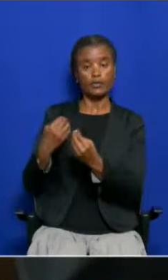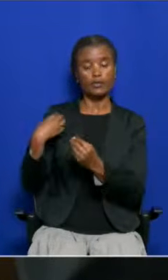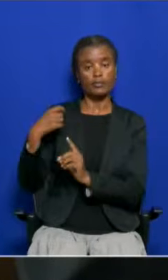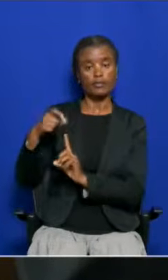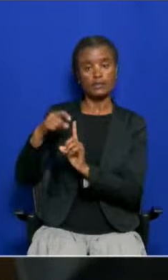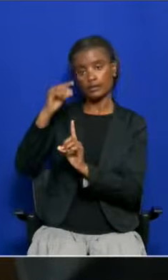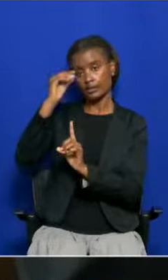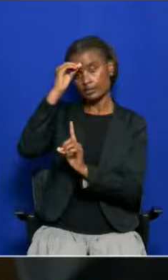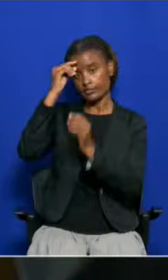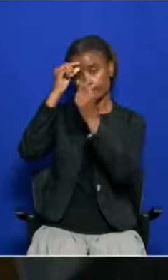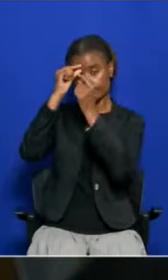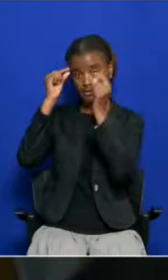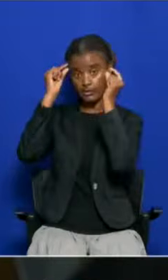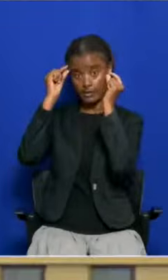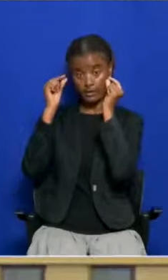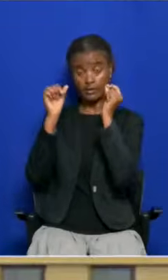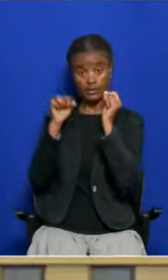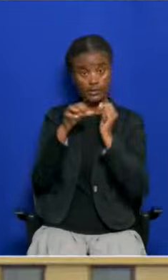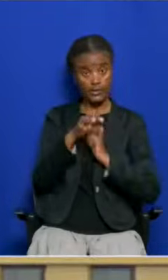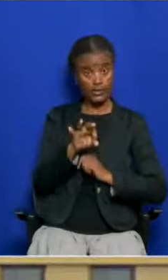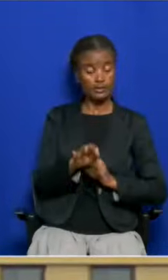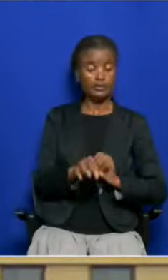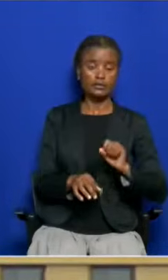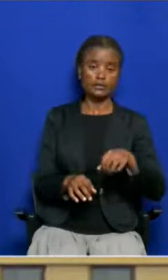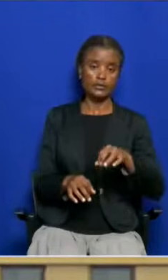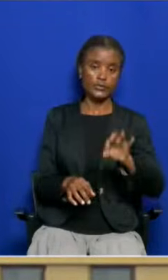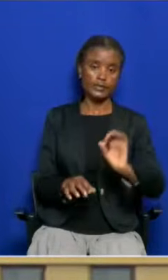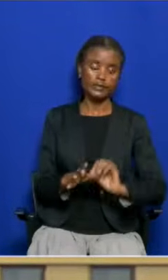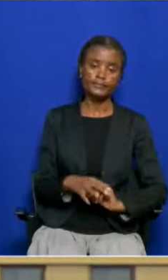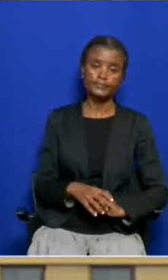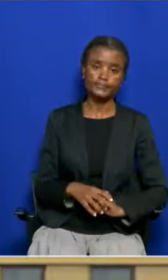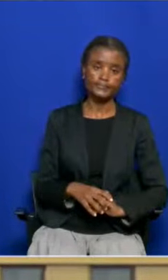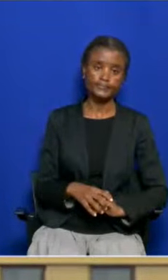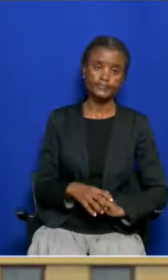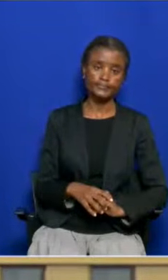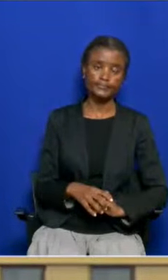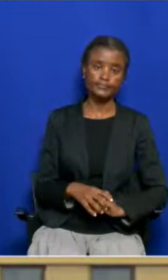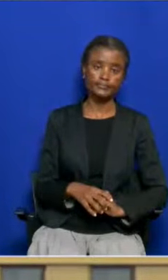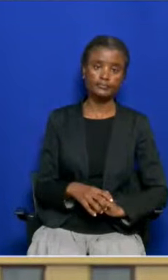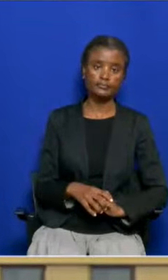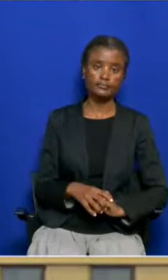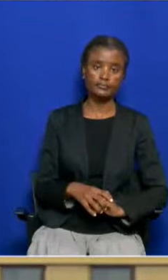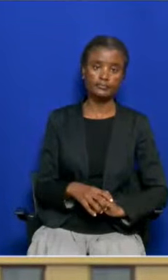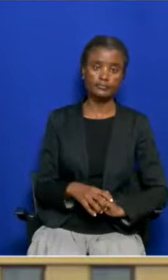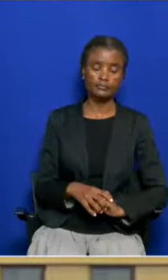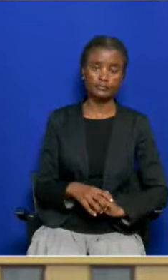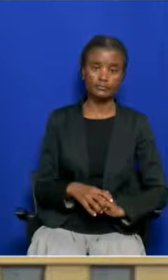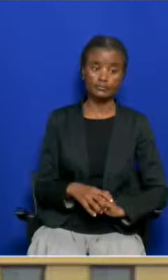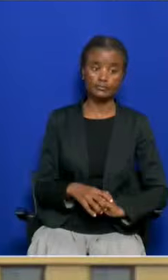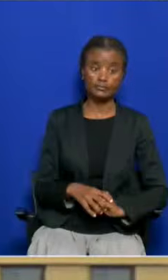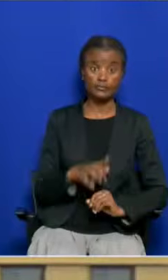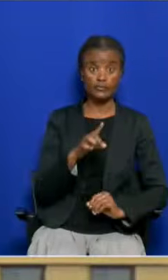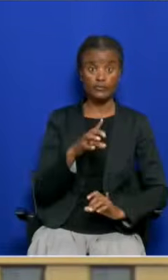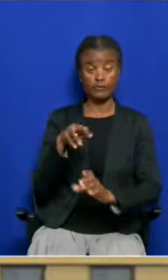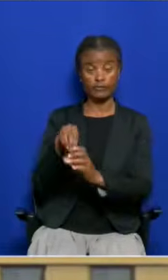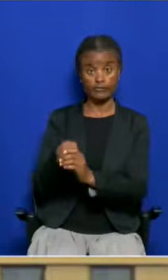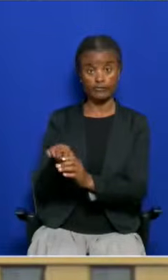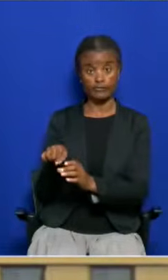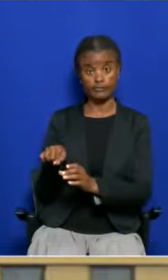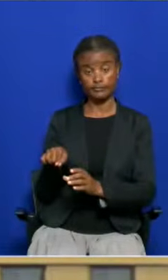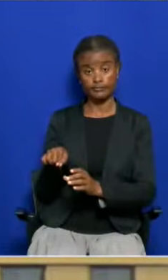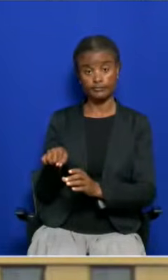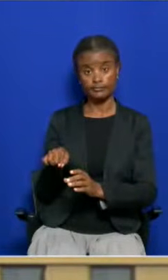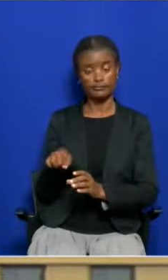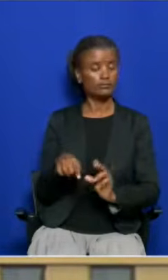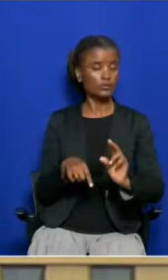Is that correct? That's correct. And were you part of that meeting? No, I was not